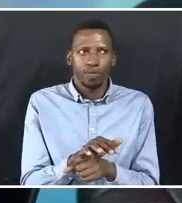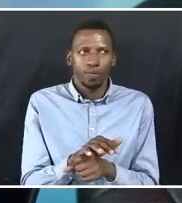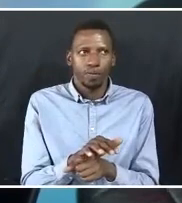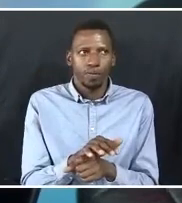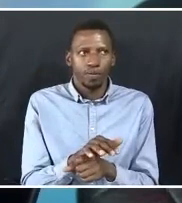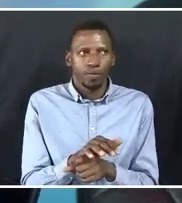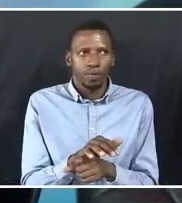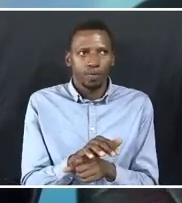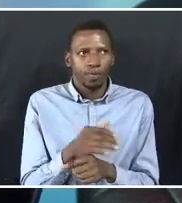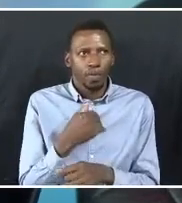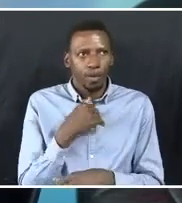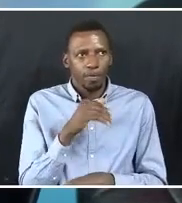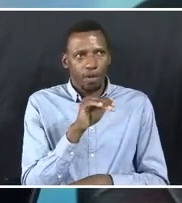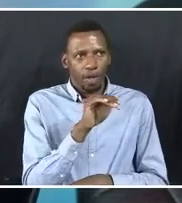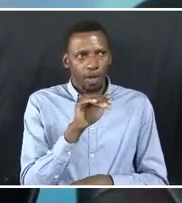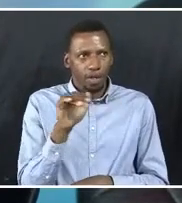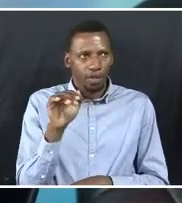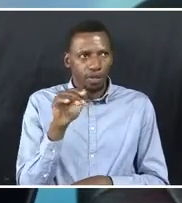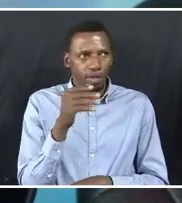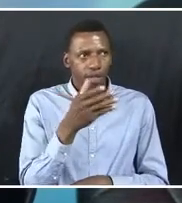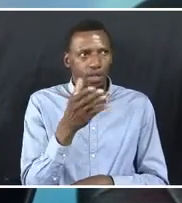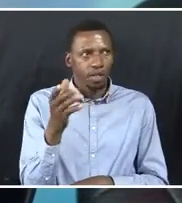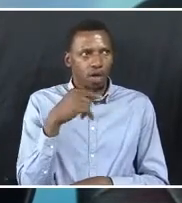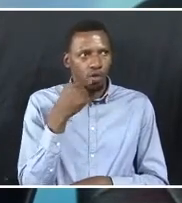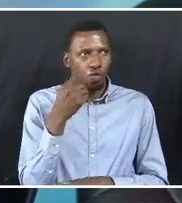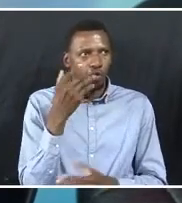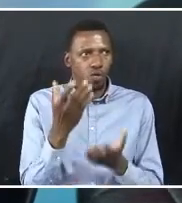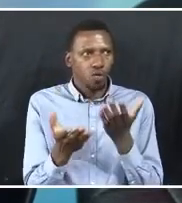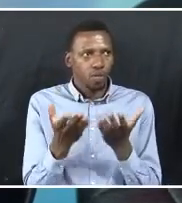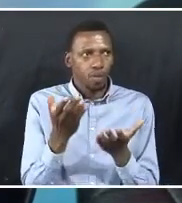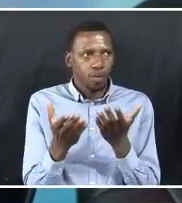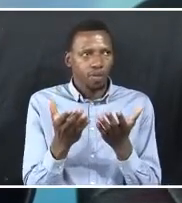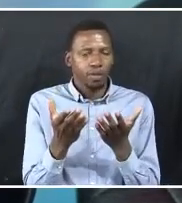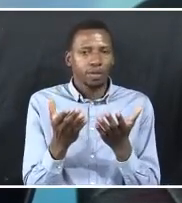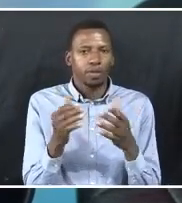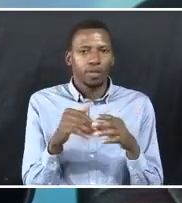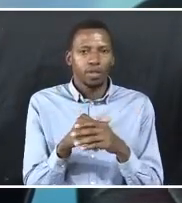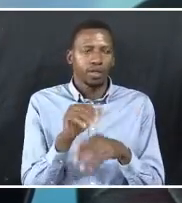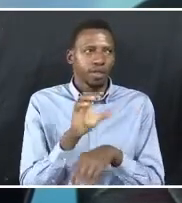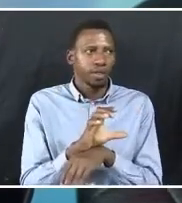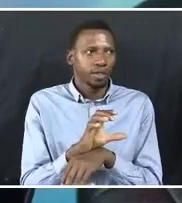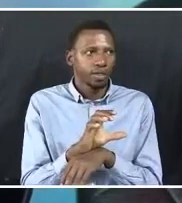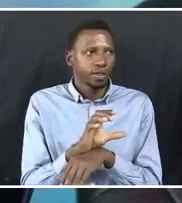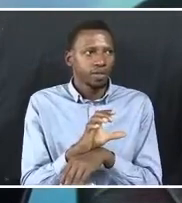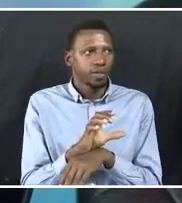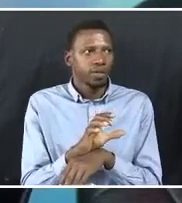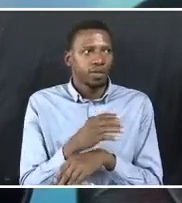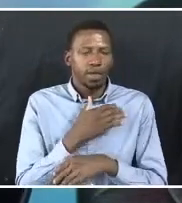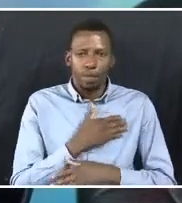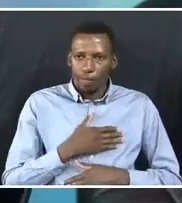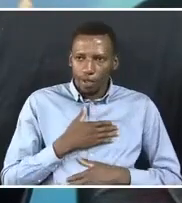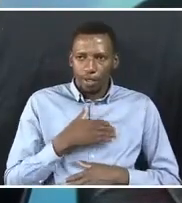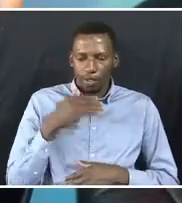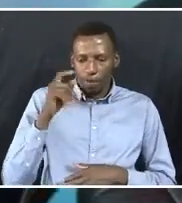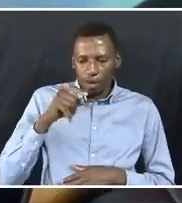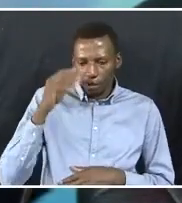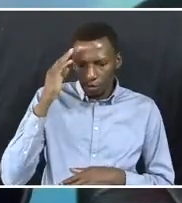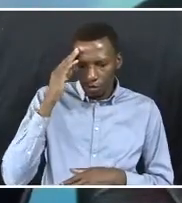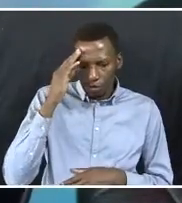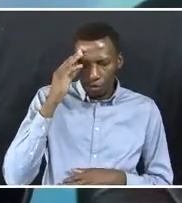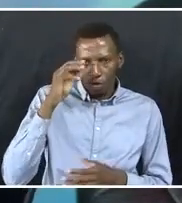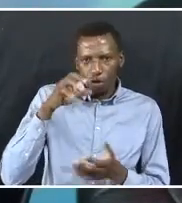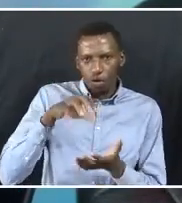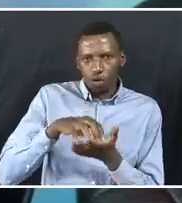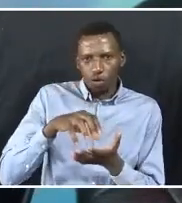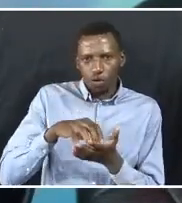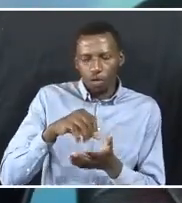who may be in the congregation who are handling sickle cell patients that get to know the condition of other